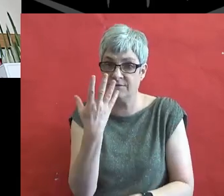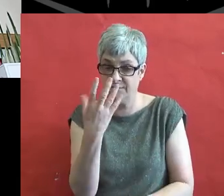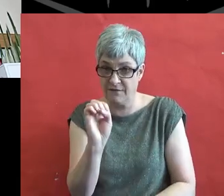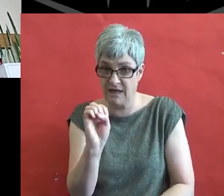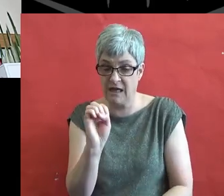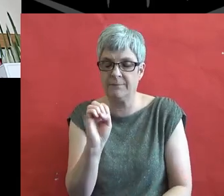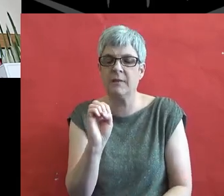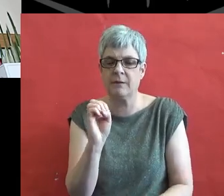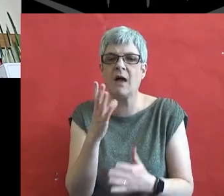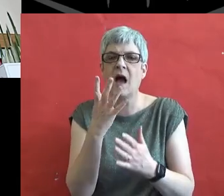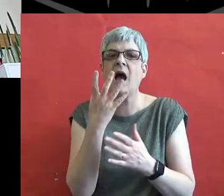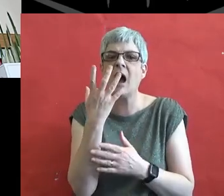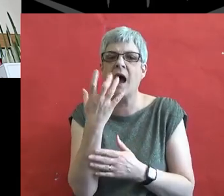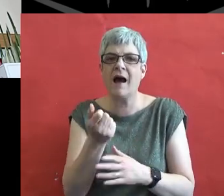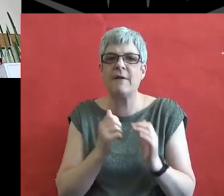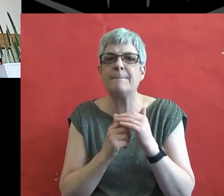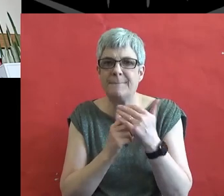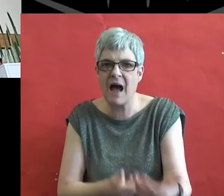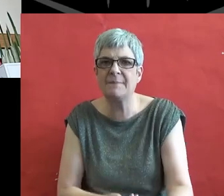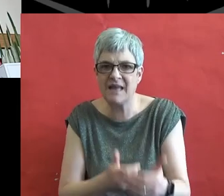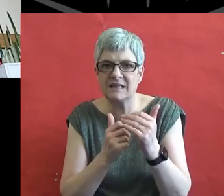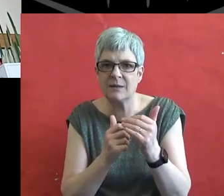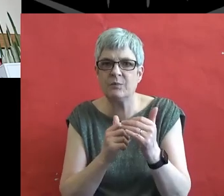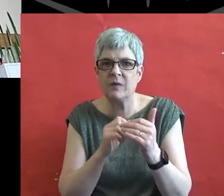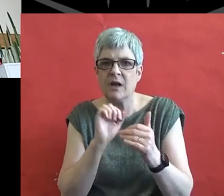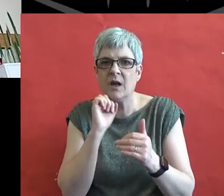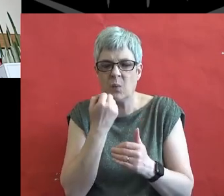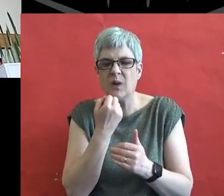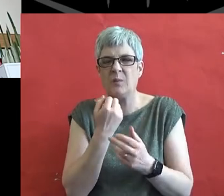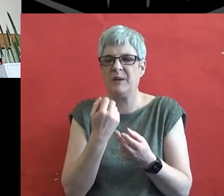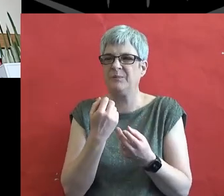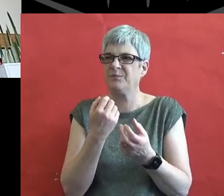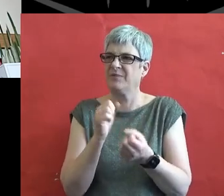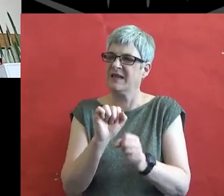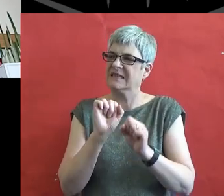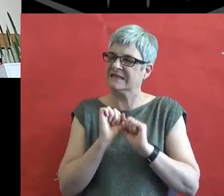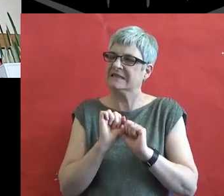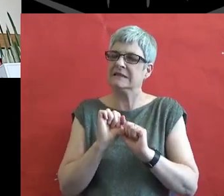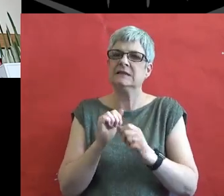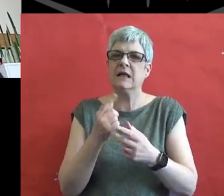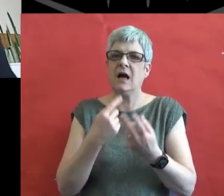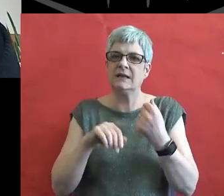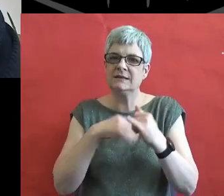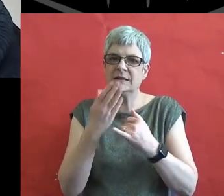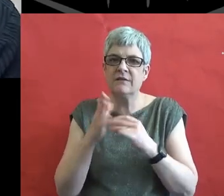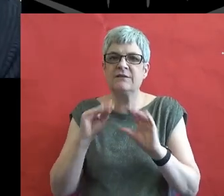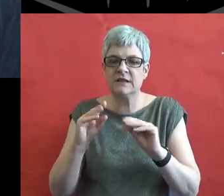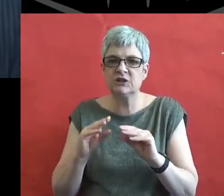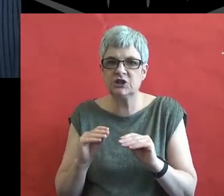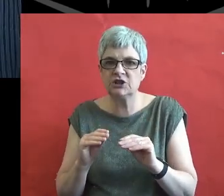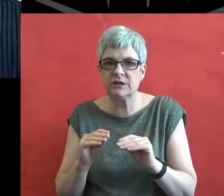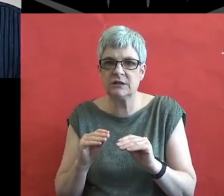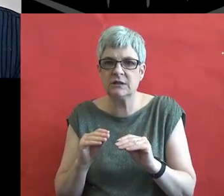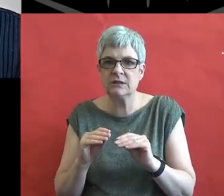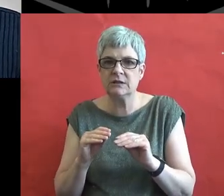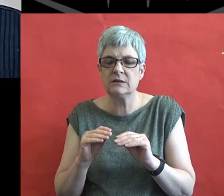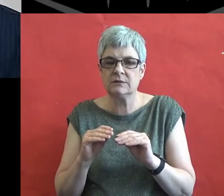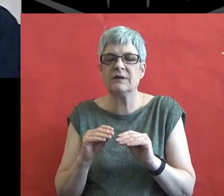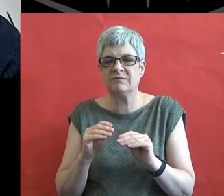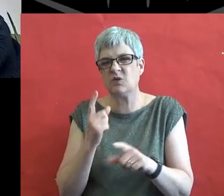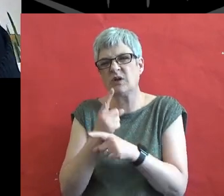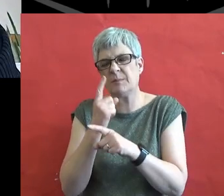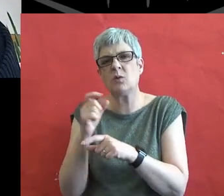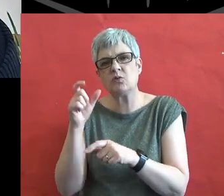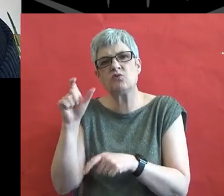"But I have a baptism to undergo, and what constraint I am under until it is completed," referring to the cross. So